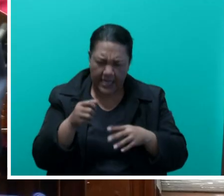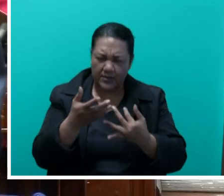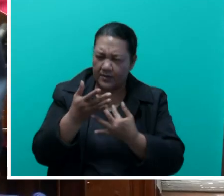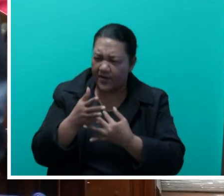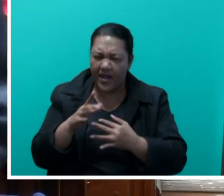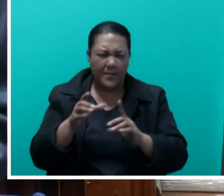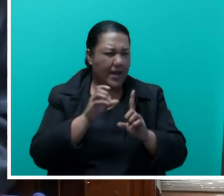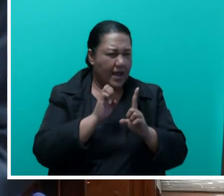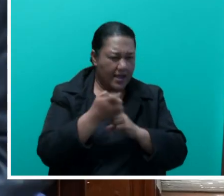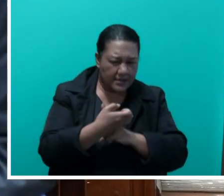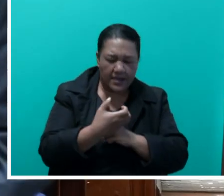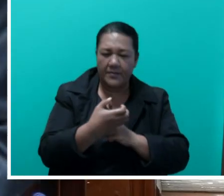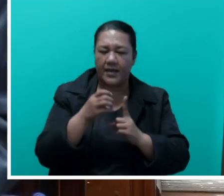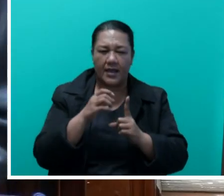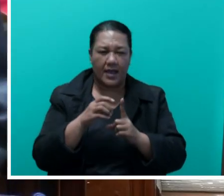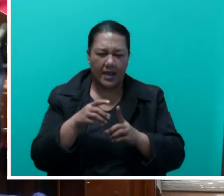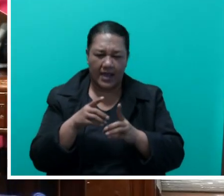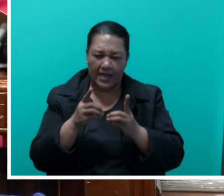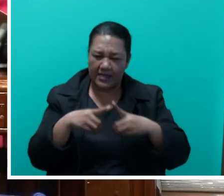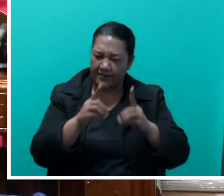share something that binds us,